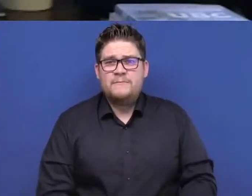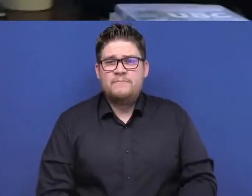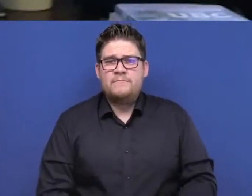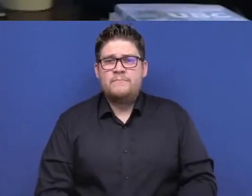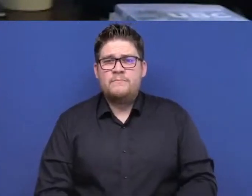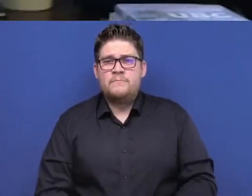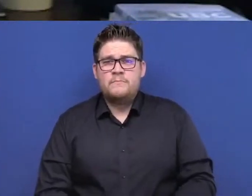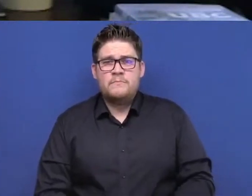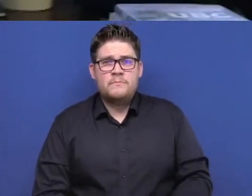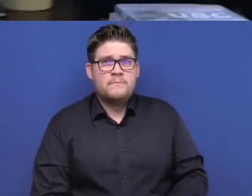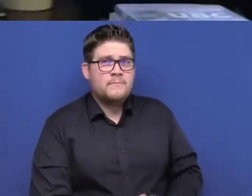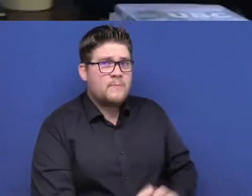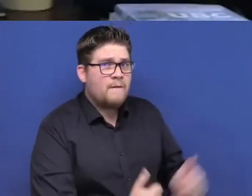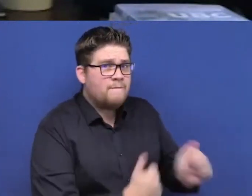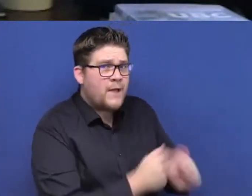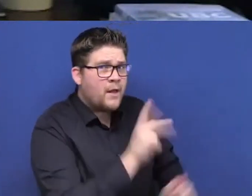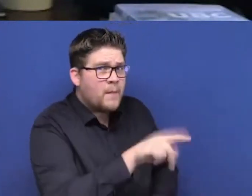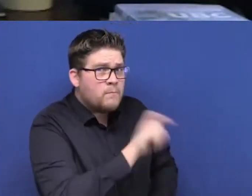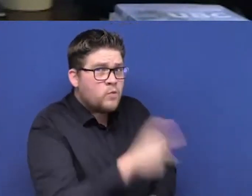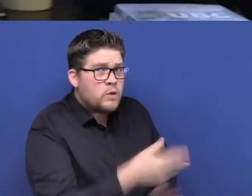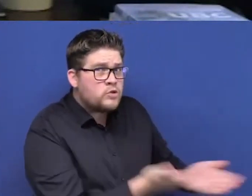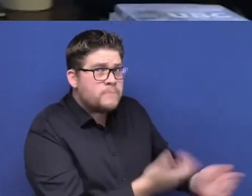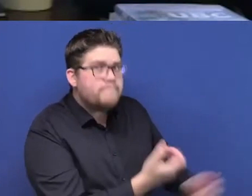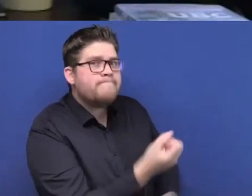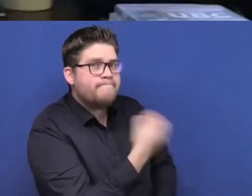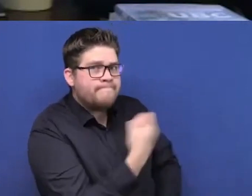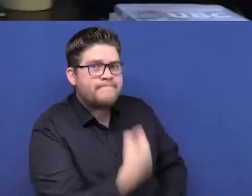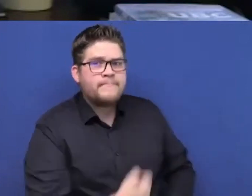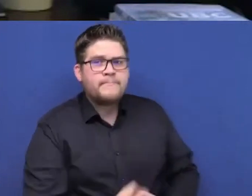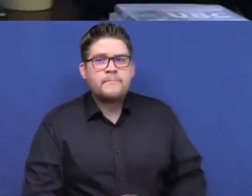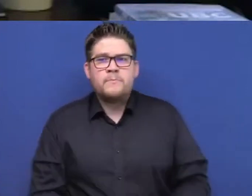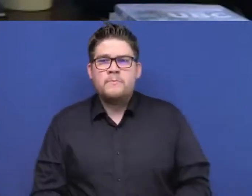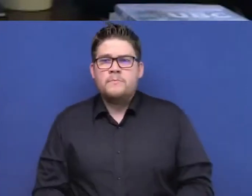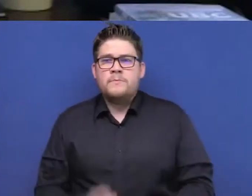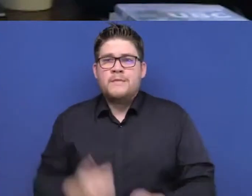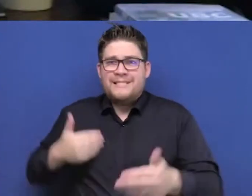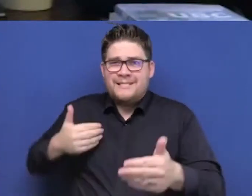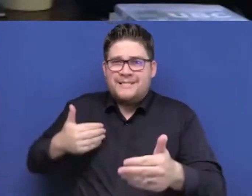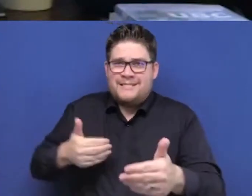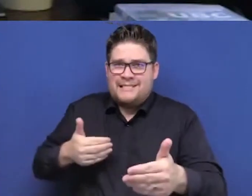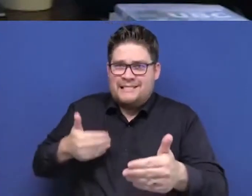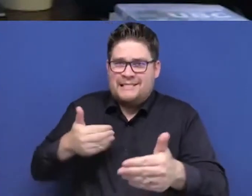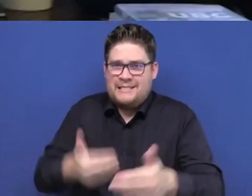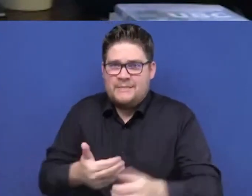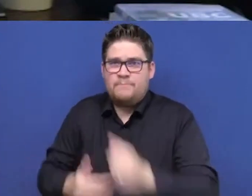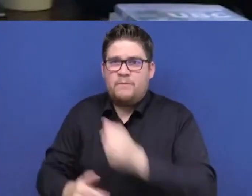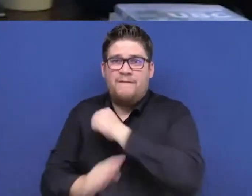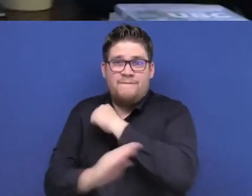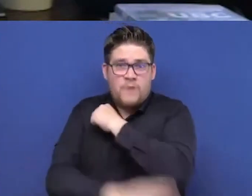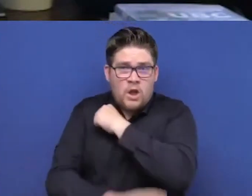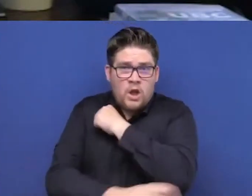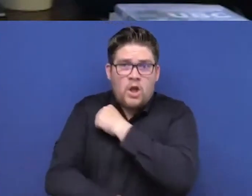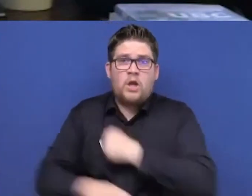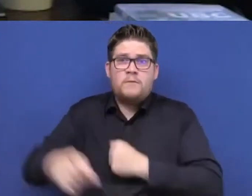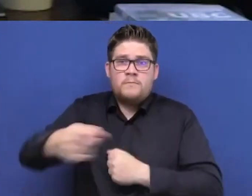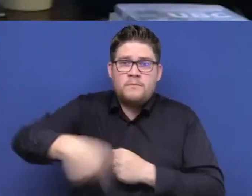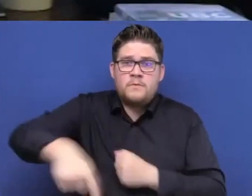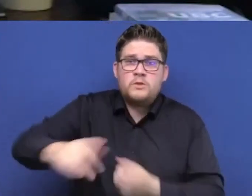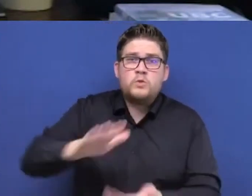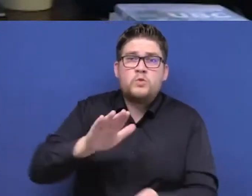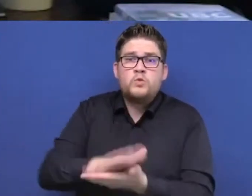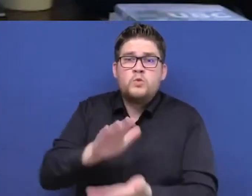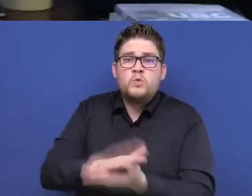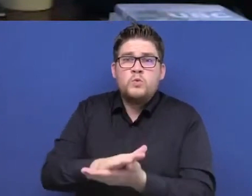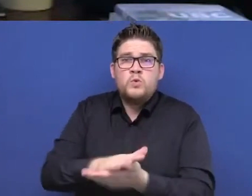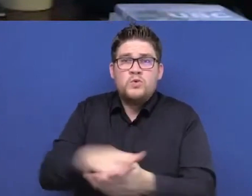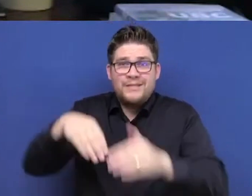lot of them under 12, of course, and most of them have not had a vaccine. I know you established plans earlier. In light of all